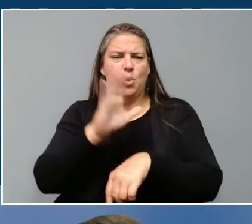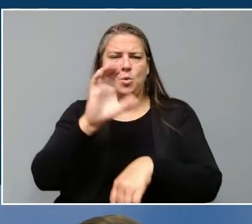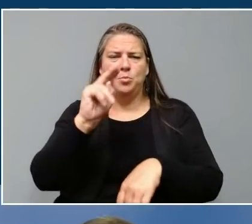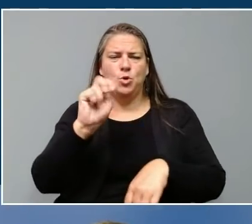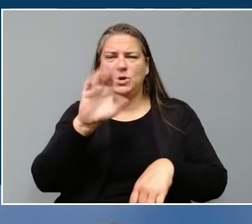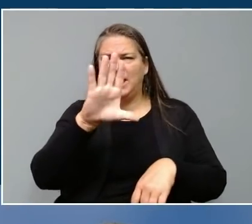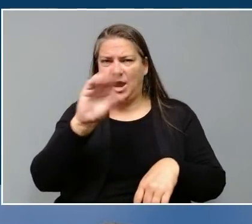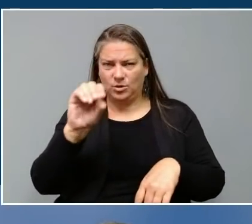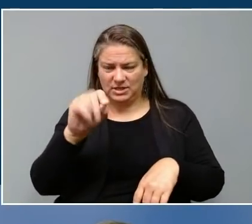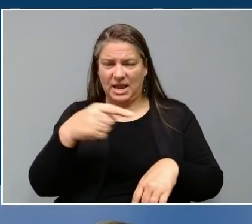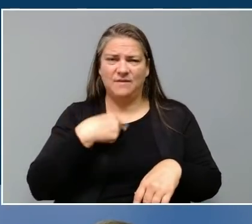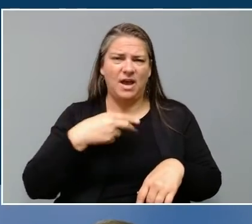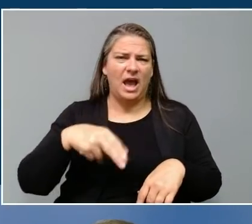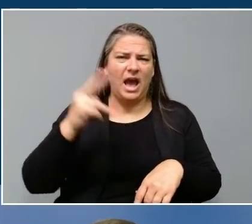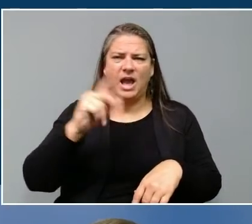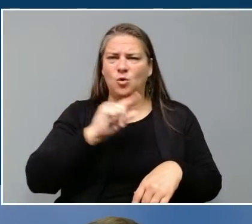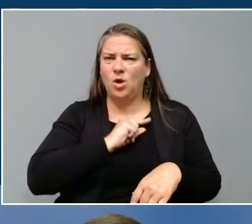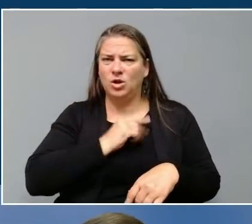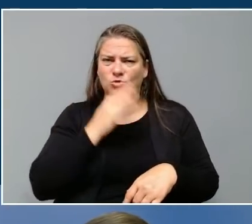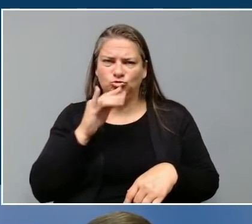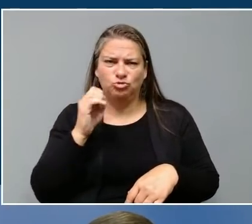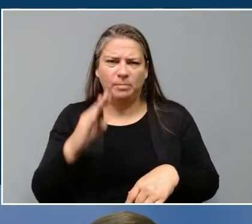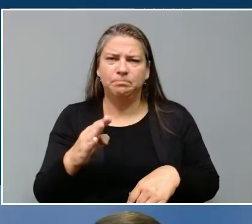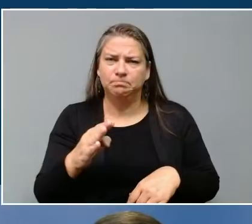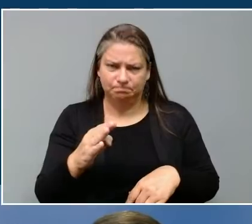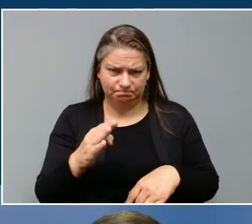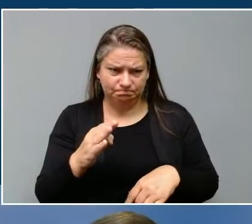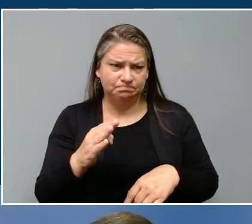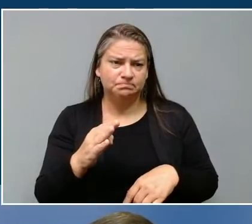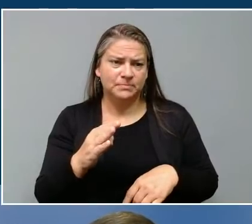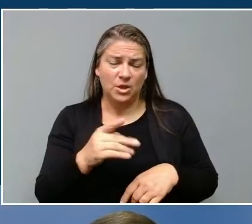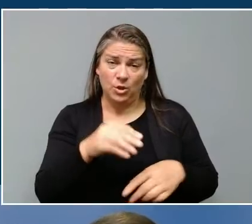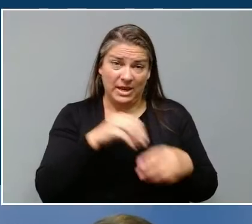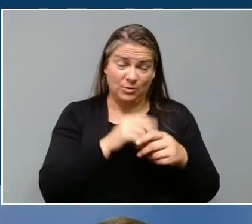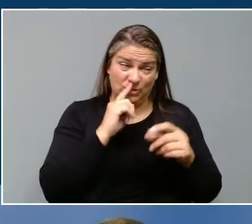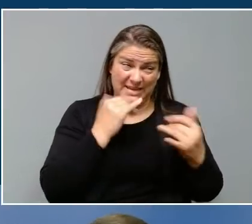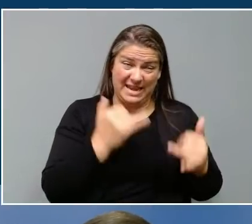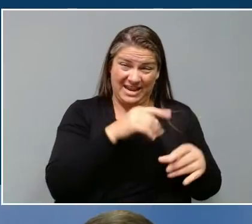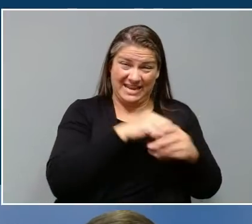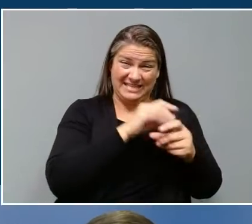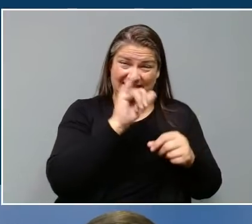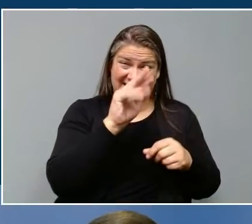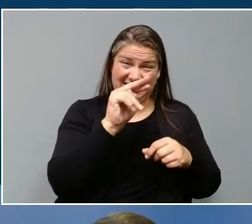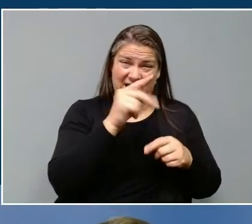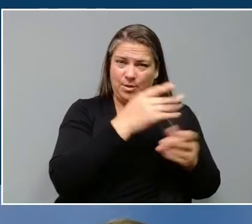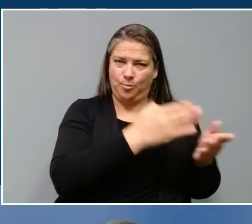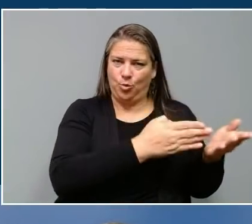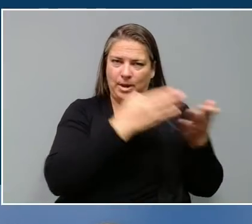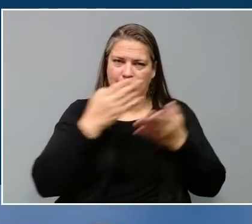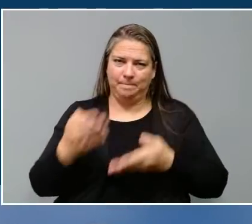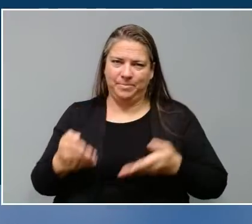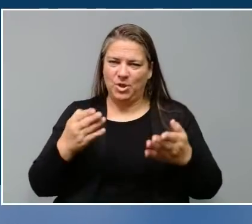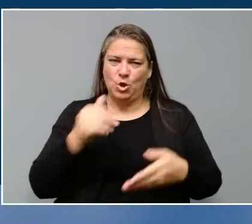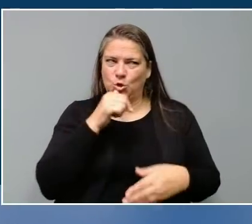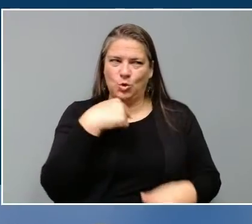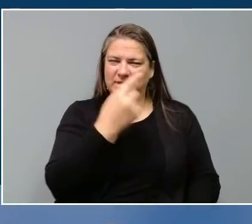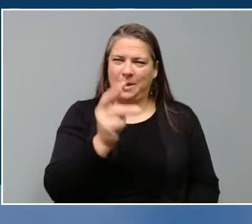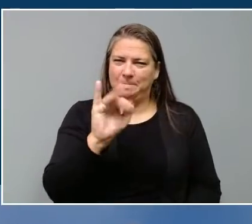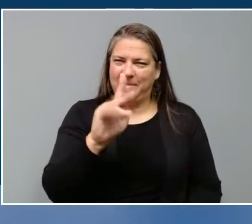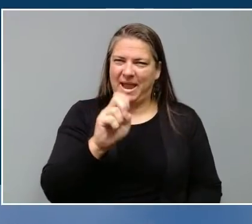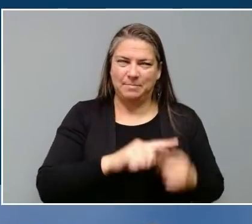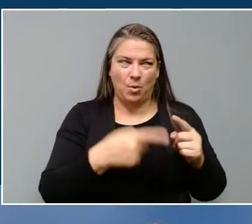high-quality jobs in the coming years. Currently based in Cincinnati, we're bringing a bunch over the river. Don't tell Mike DeWine.